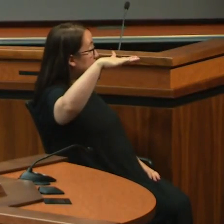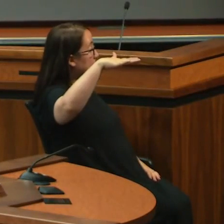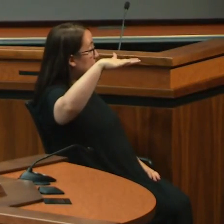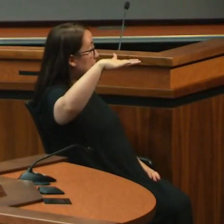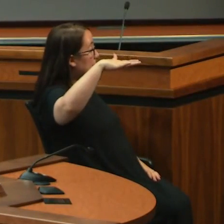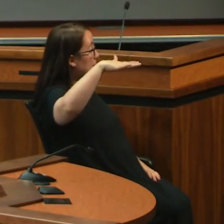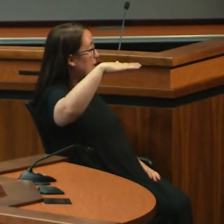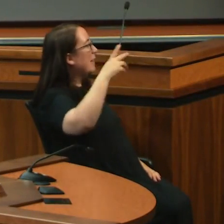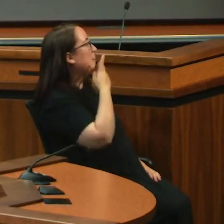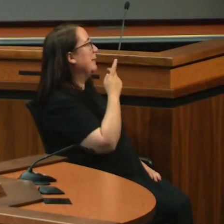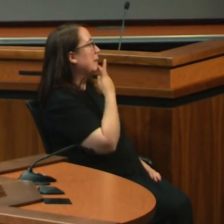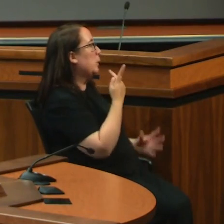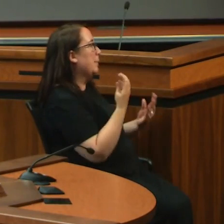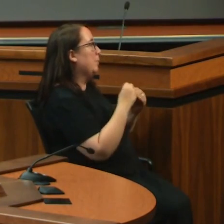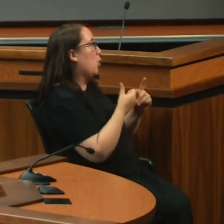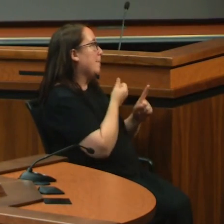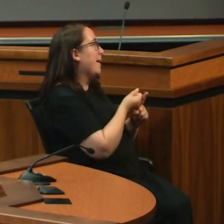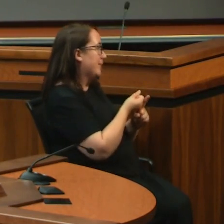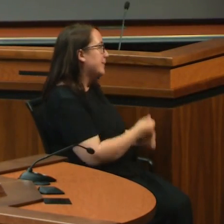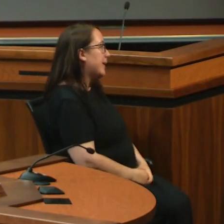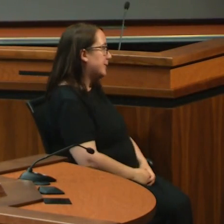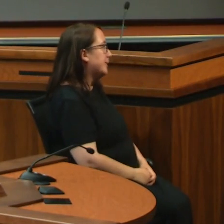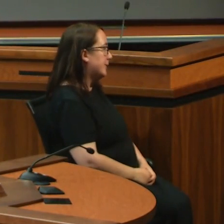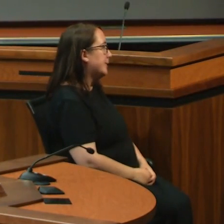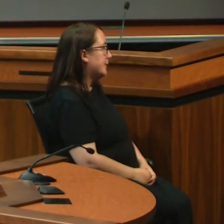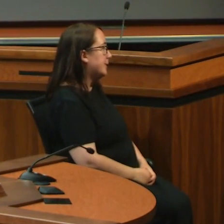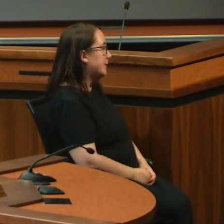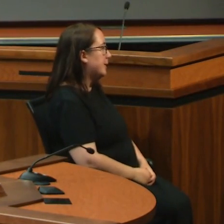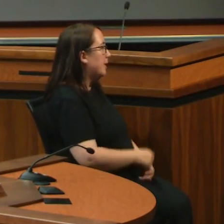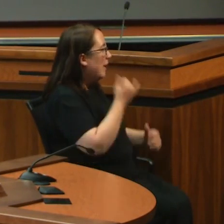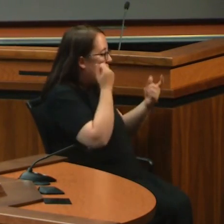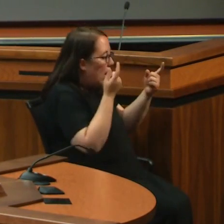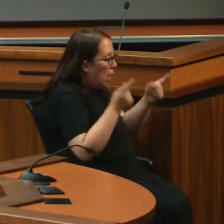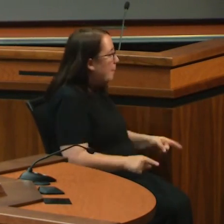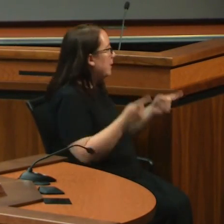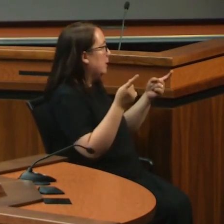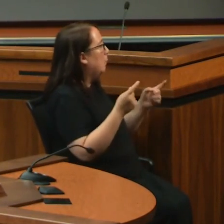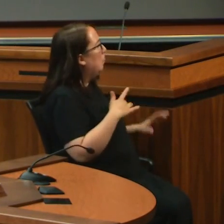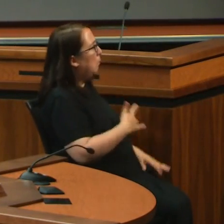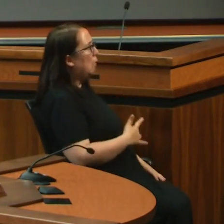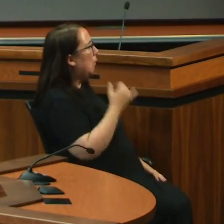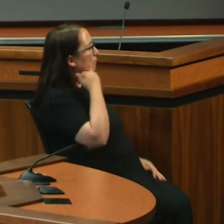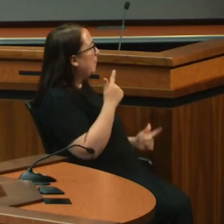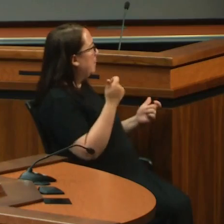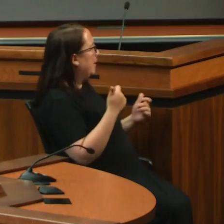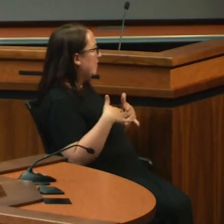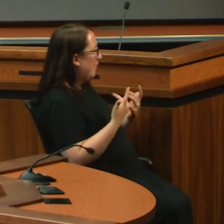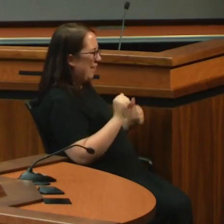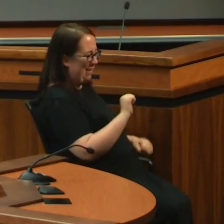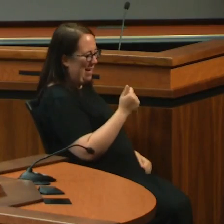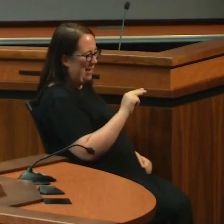in the pink will be further impacted relative to if we had the coincidence. I mean, generally speaking, when you have a big event like